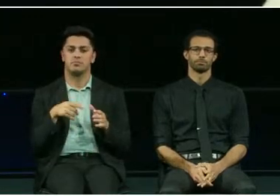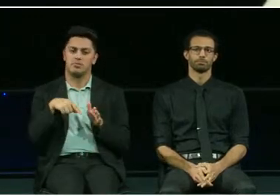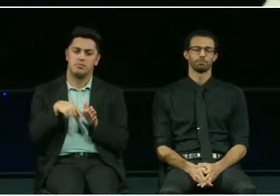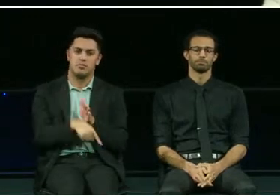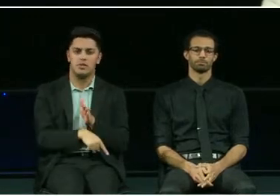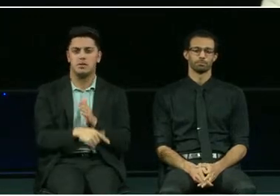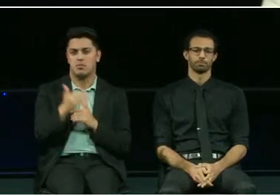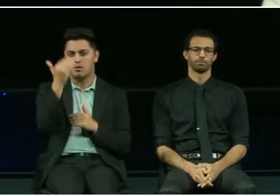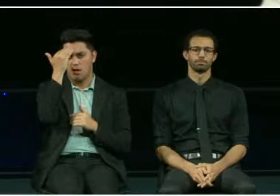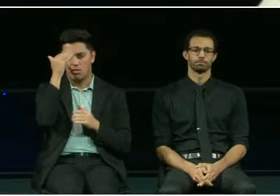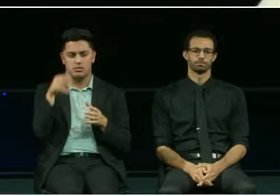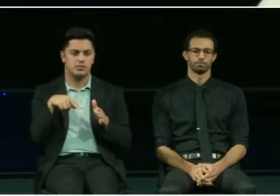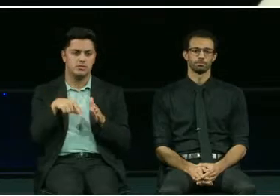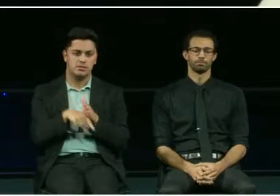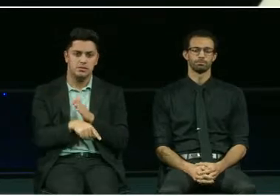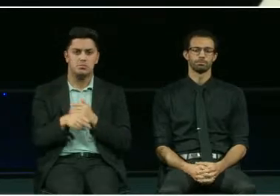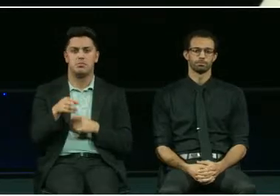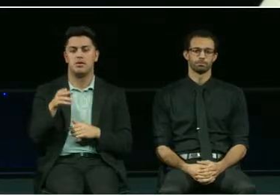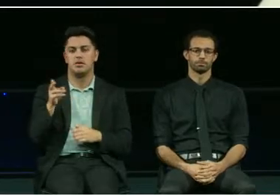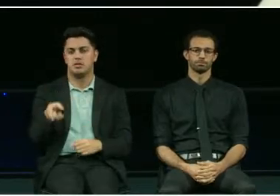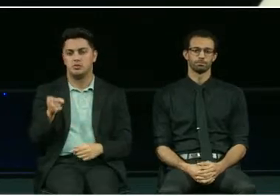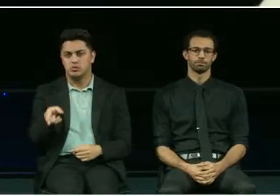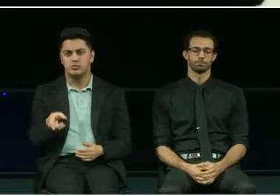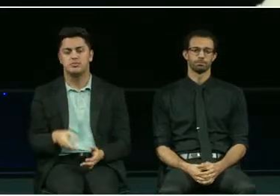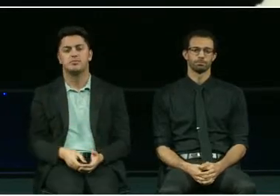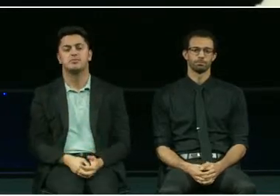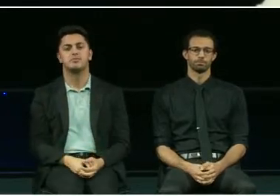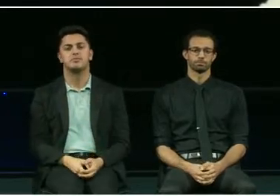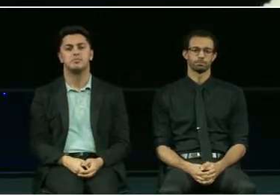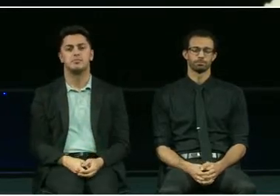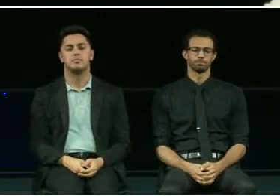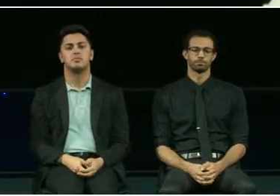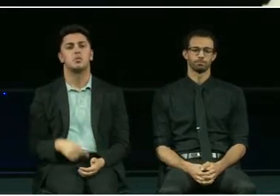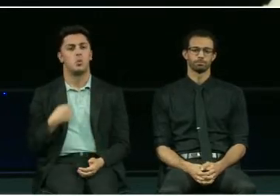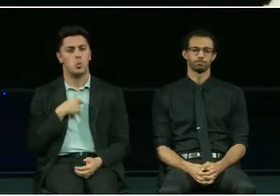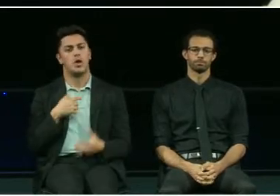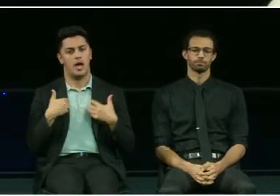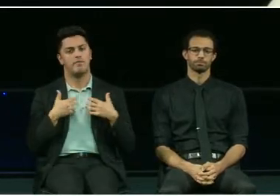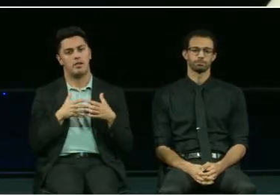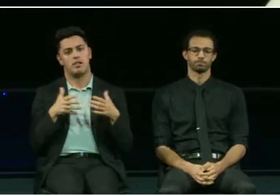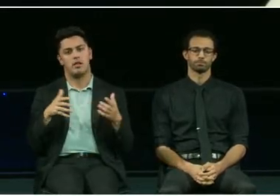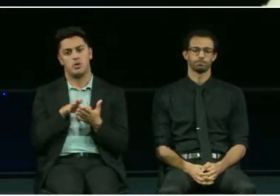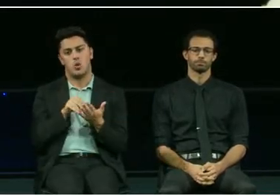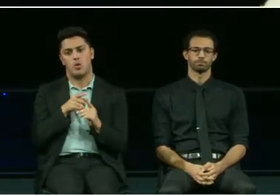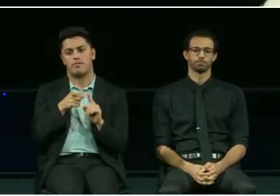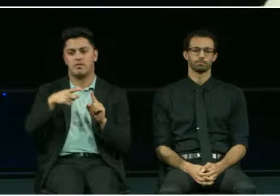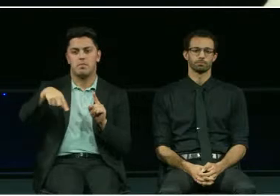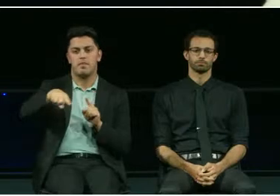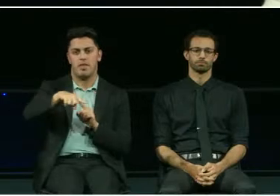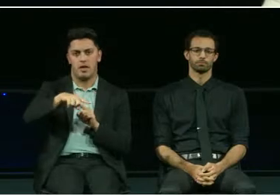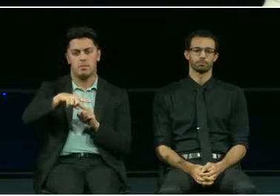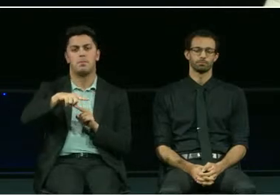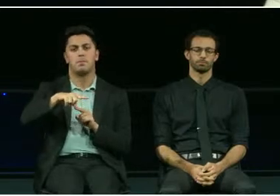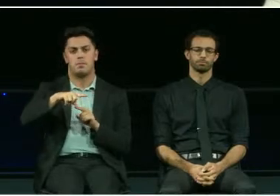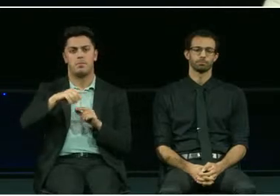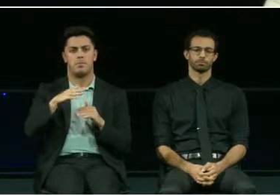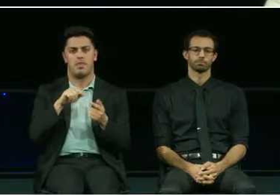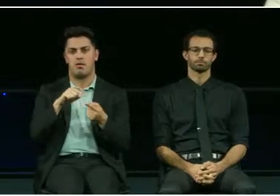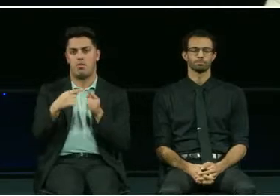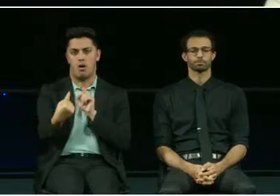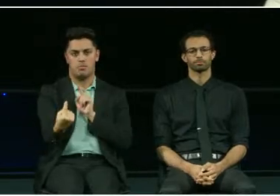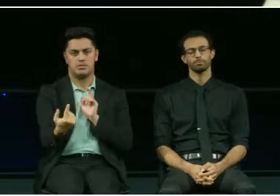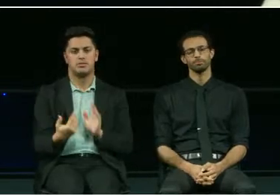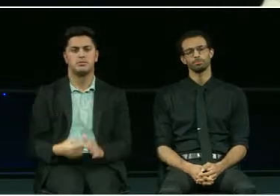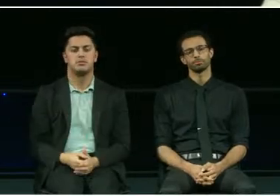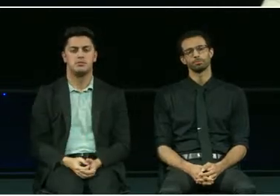There is so much history. In fact, we have so much to learn from them than the other way around.